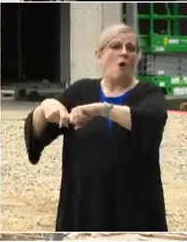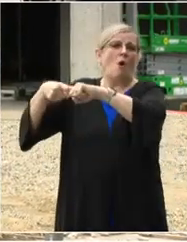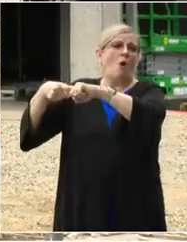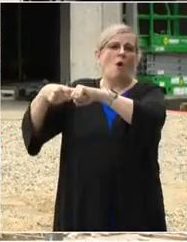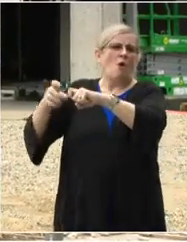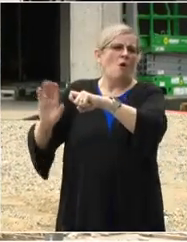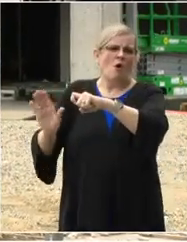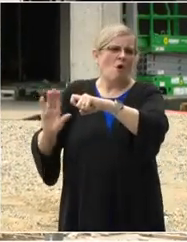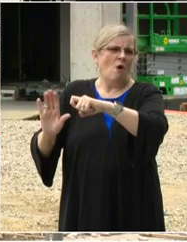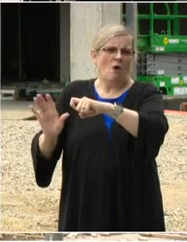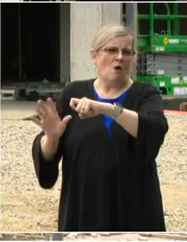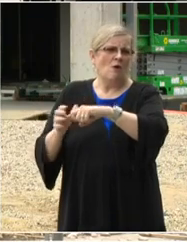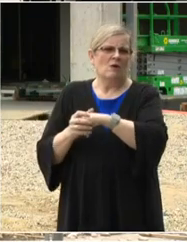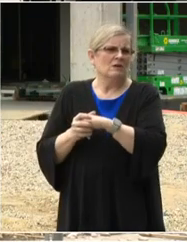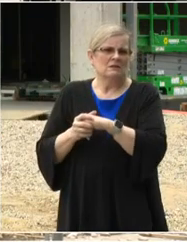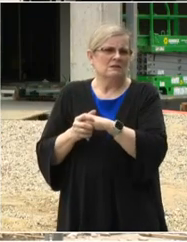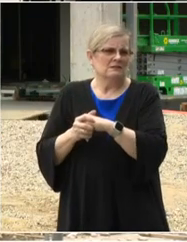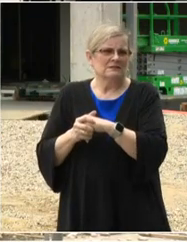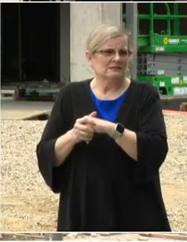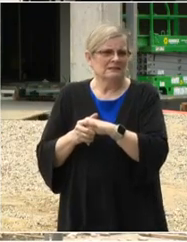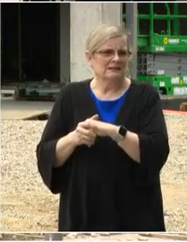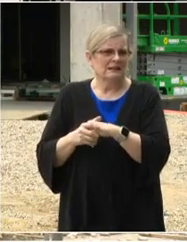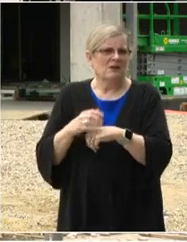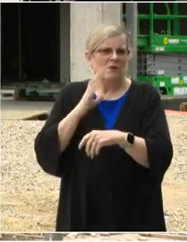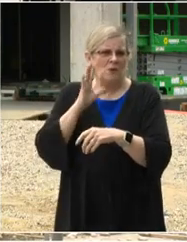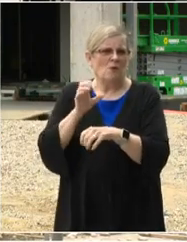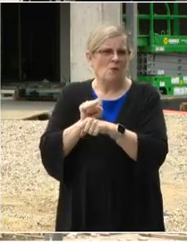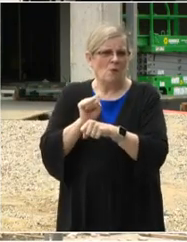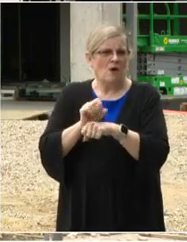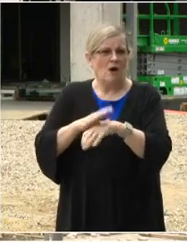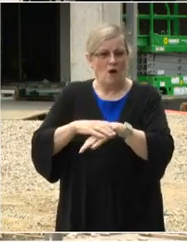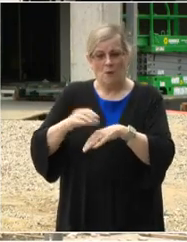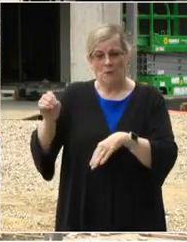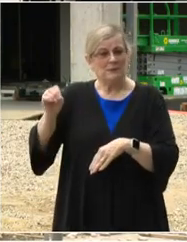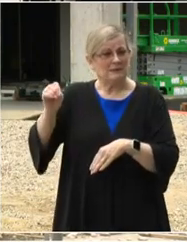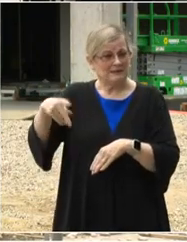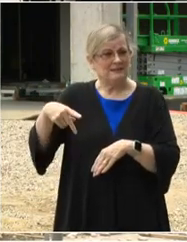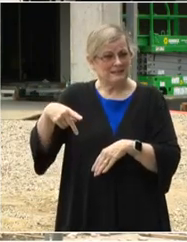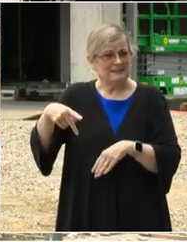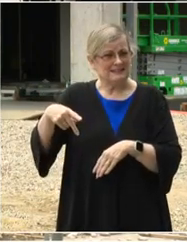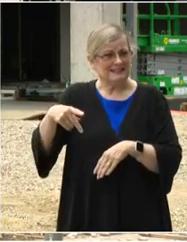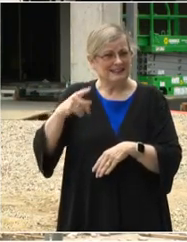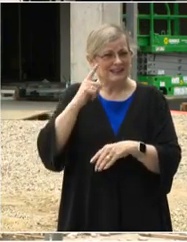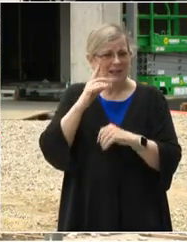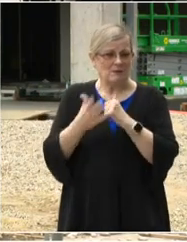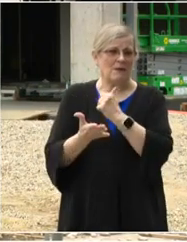will work with OP on a process to help us get there.